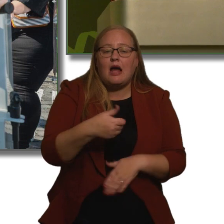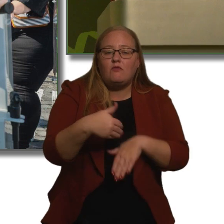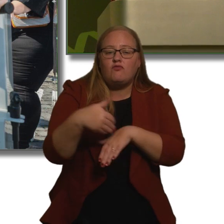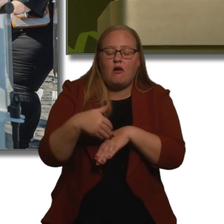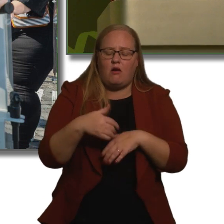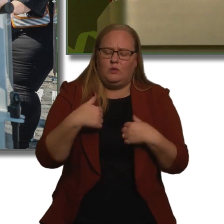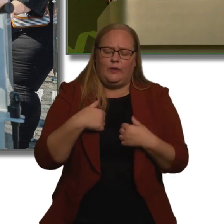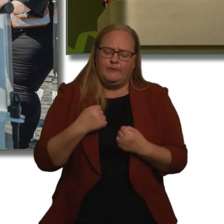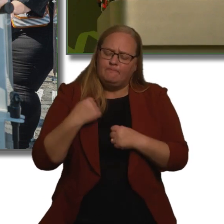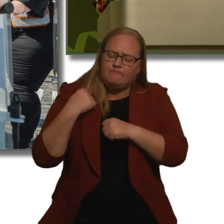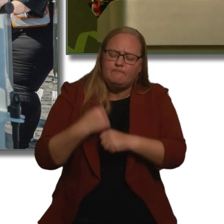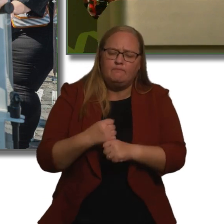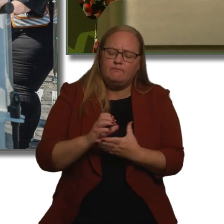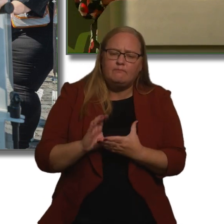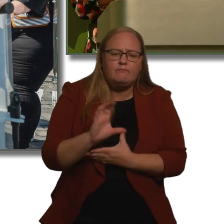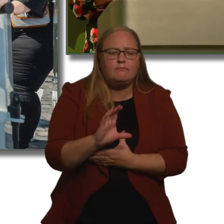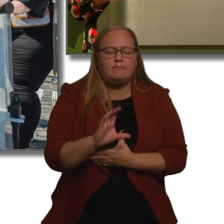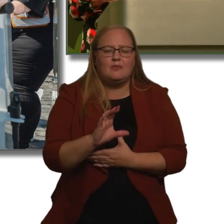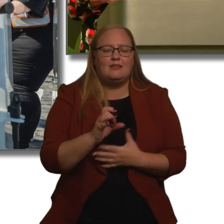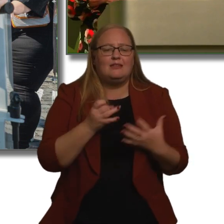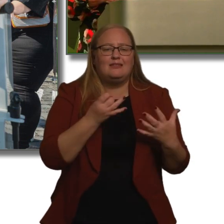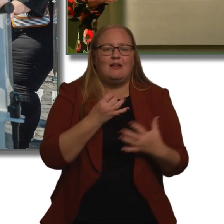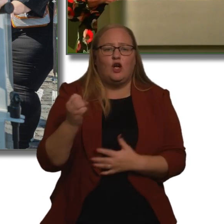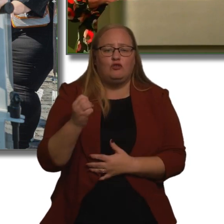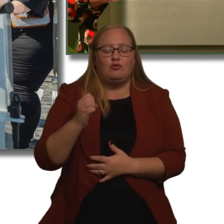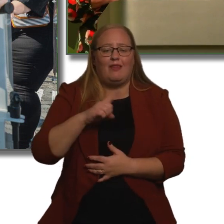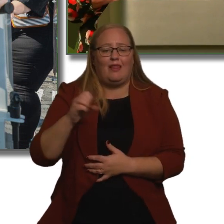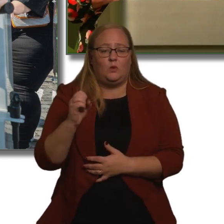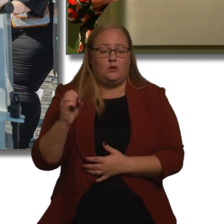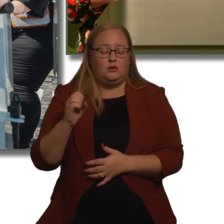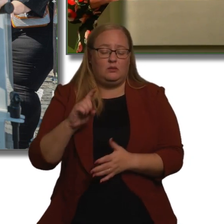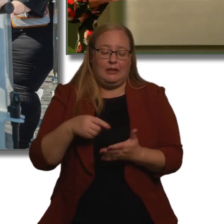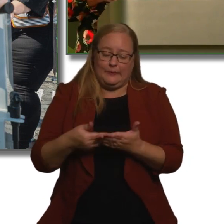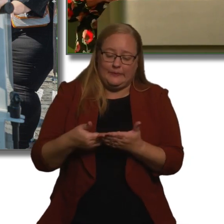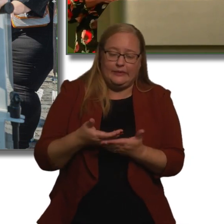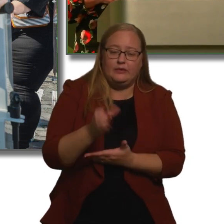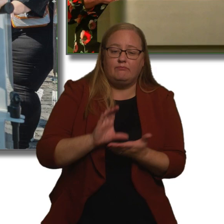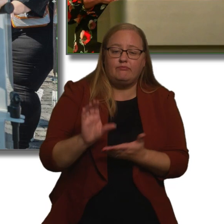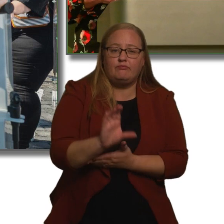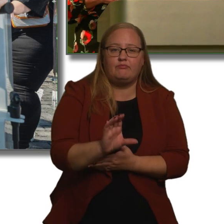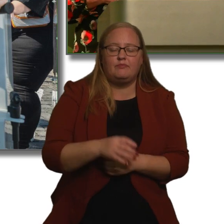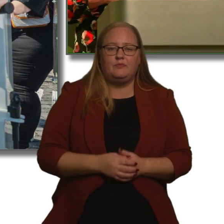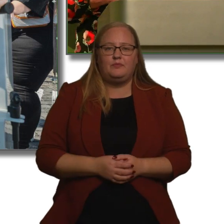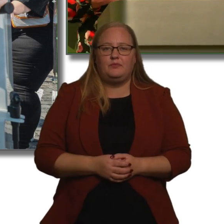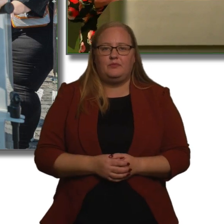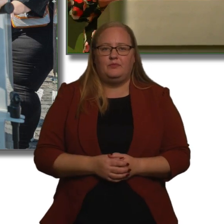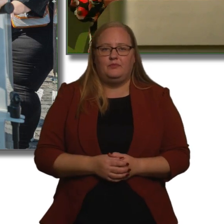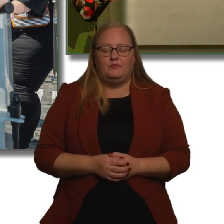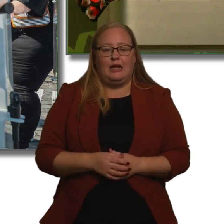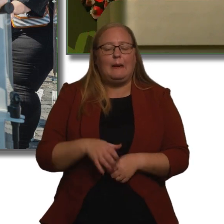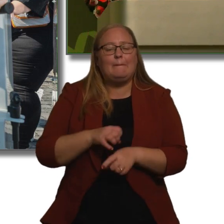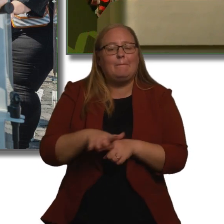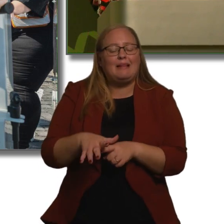than £700,000 in defibrillators and bleed kits in 300 of our food and